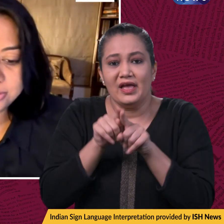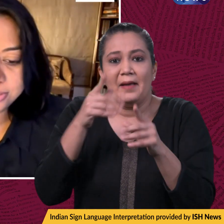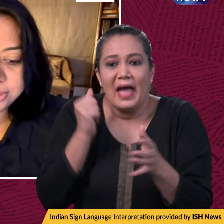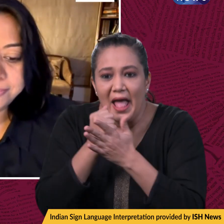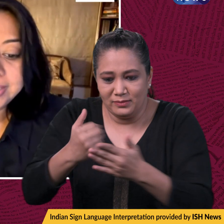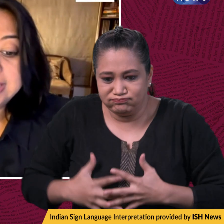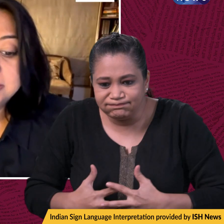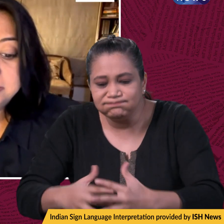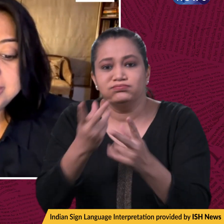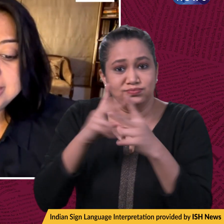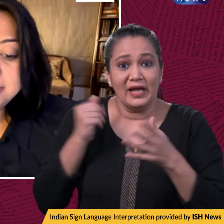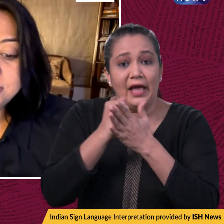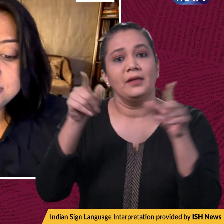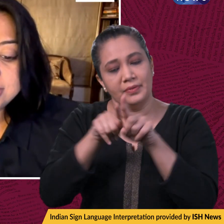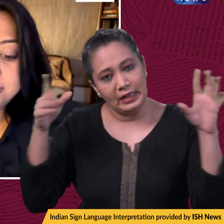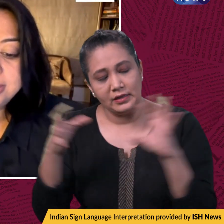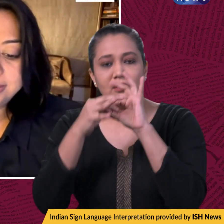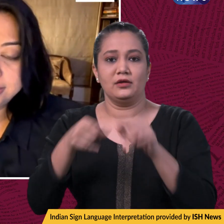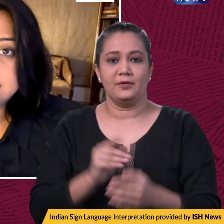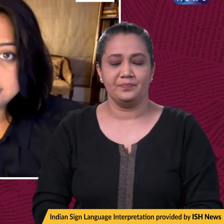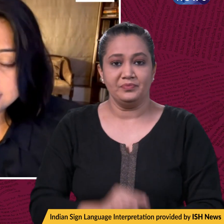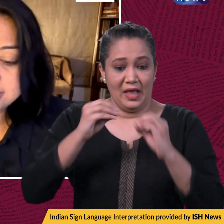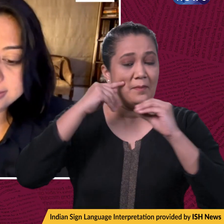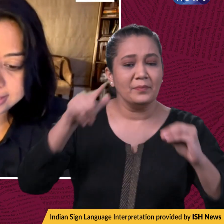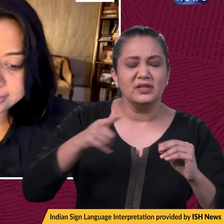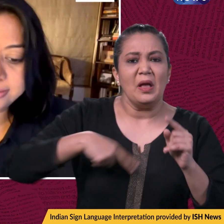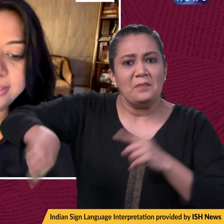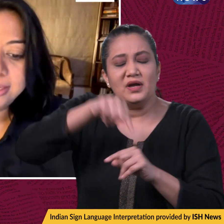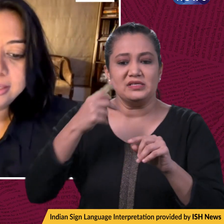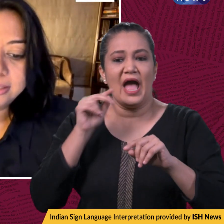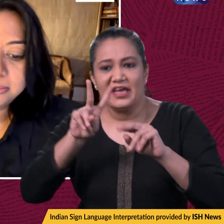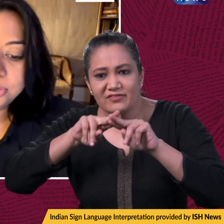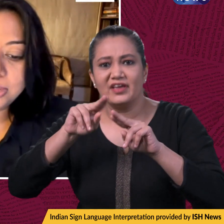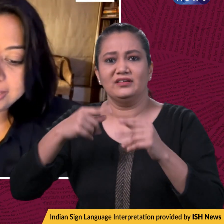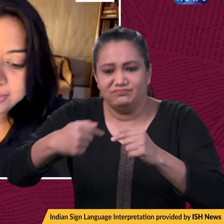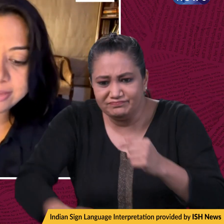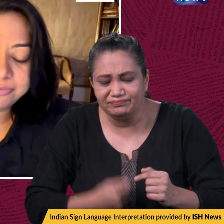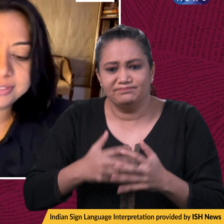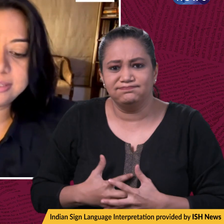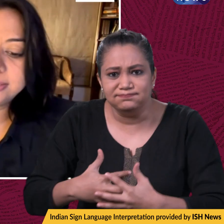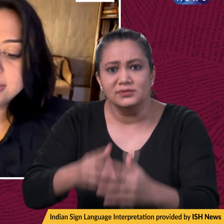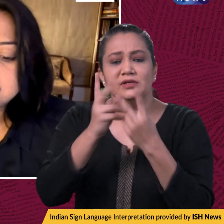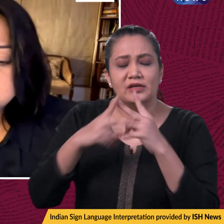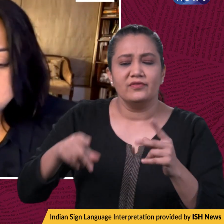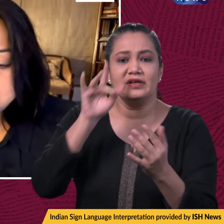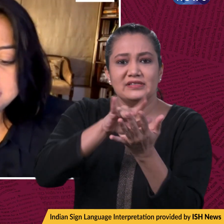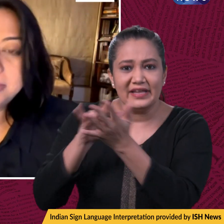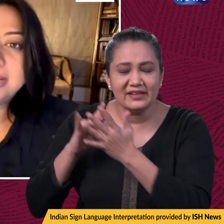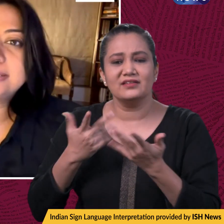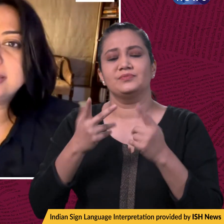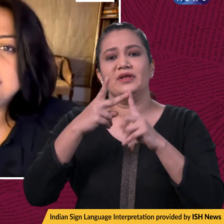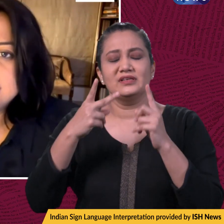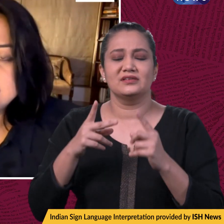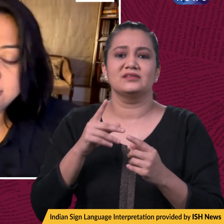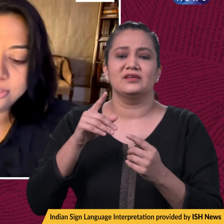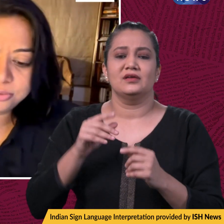reproductive technology. The bill aims to regulate this entire sector. So IVF centers, sperm and egg